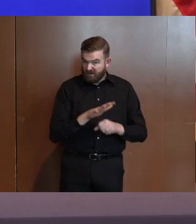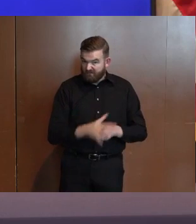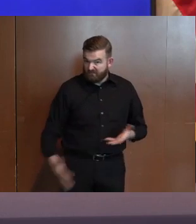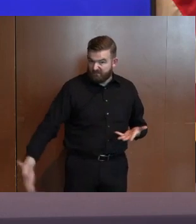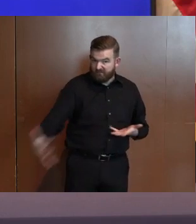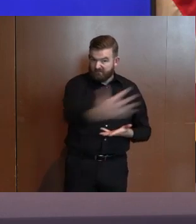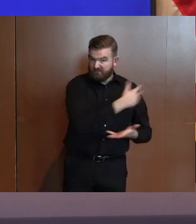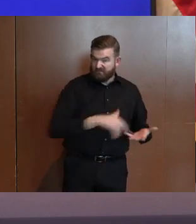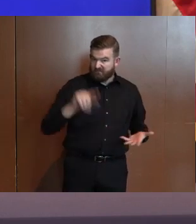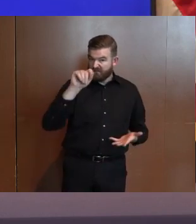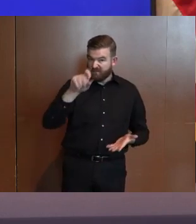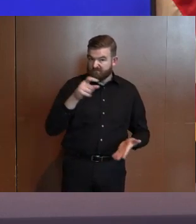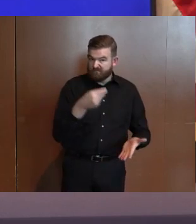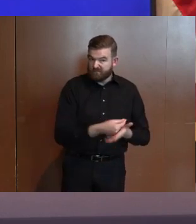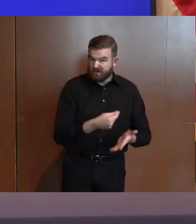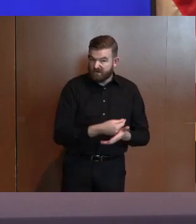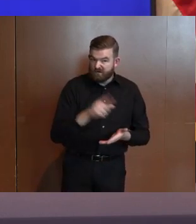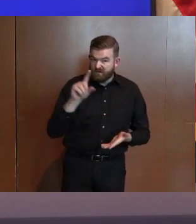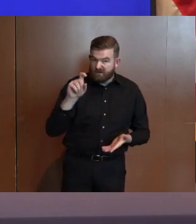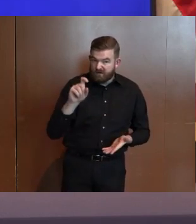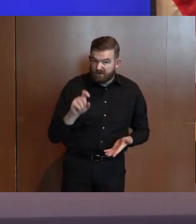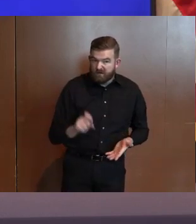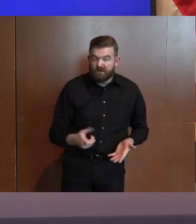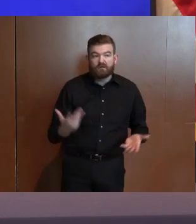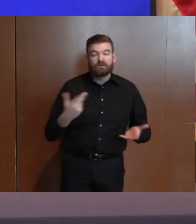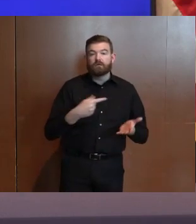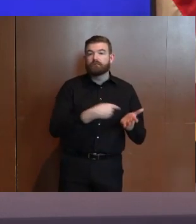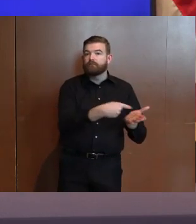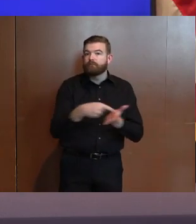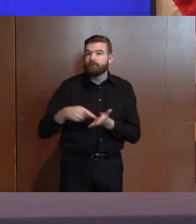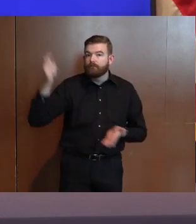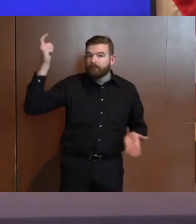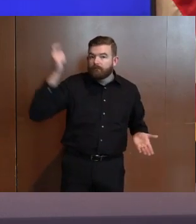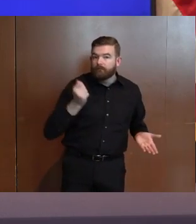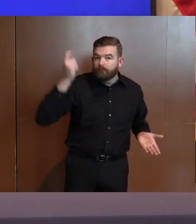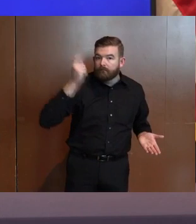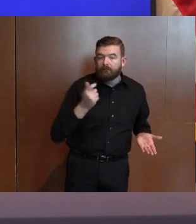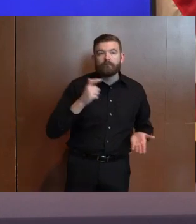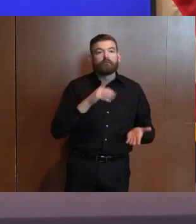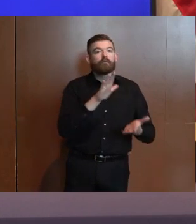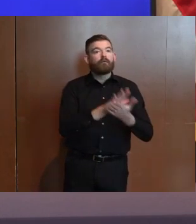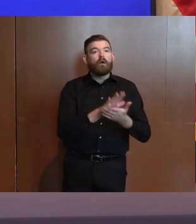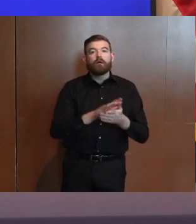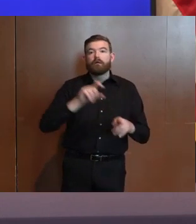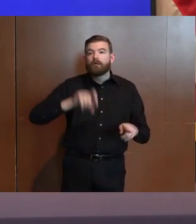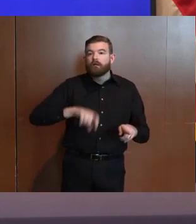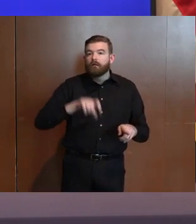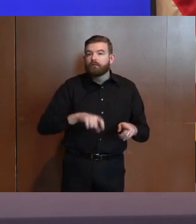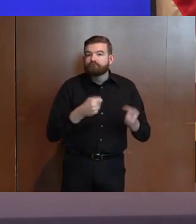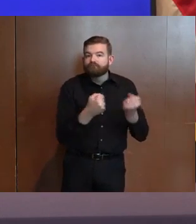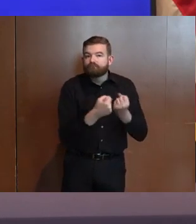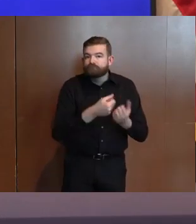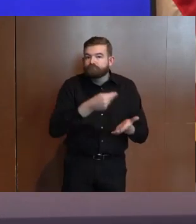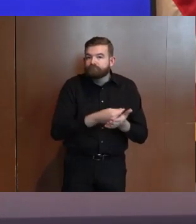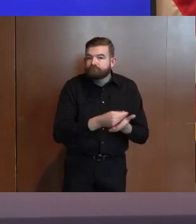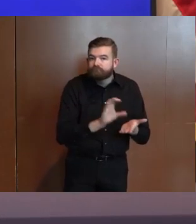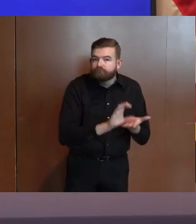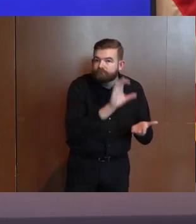do pension payments? Will you be able to help out schools and towns, especially those that aren't on the same type of fiscal year as the